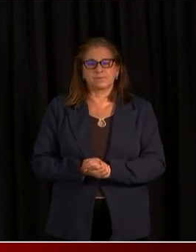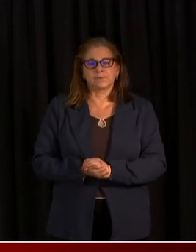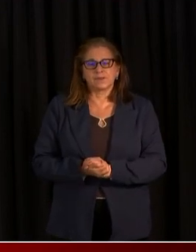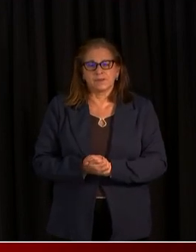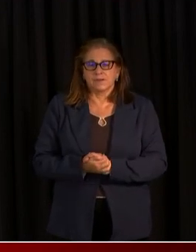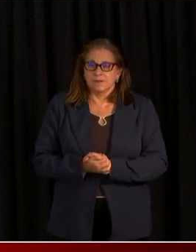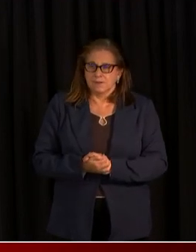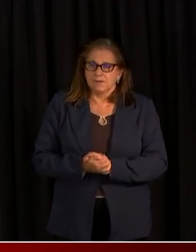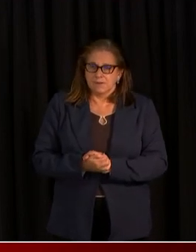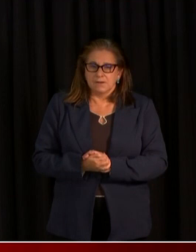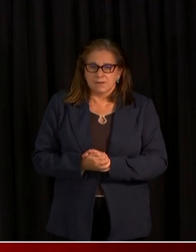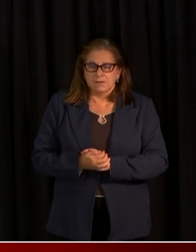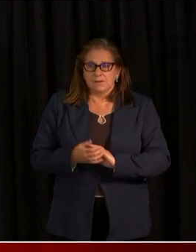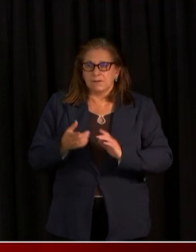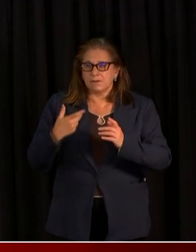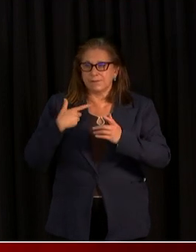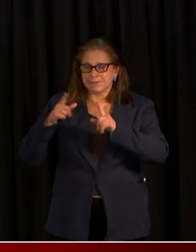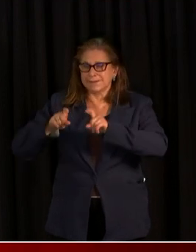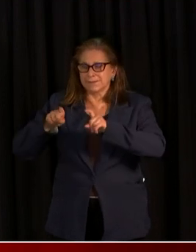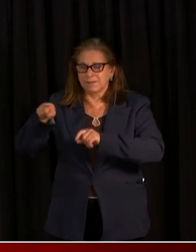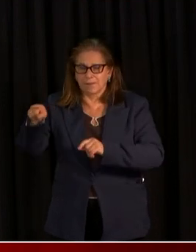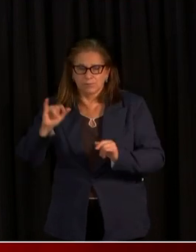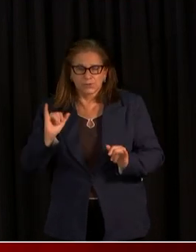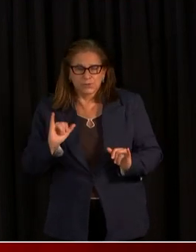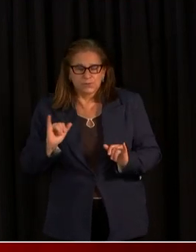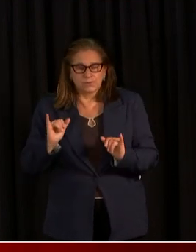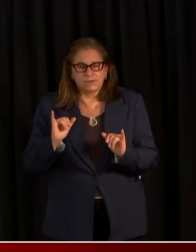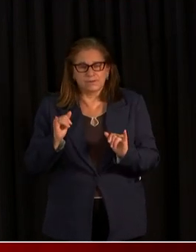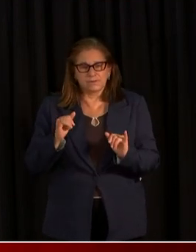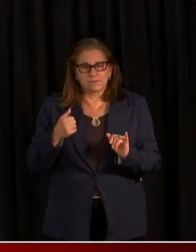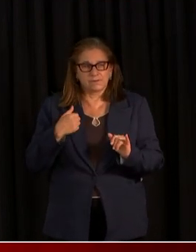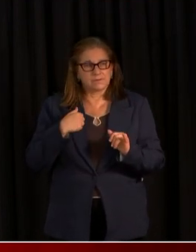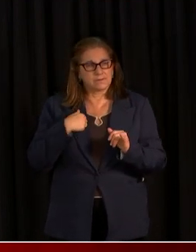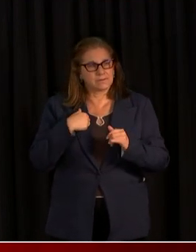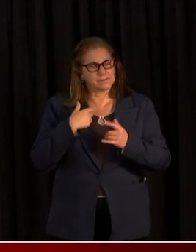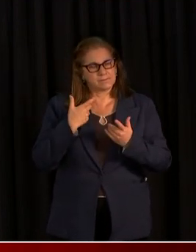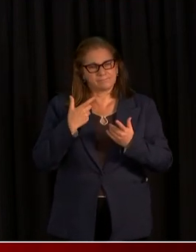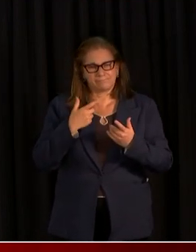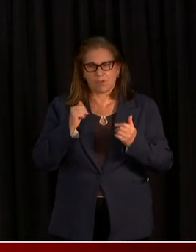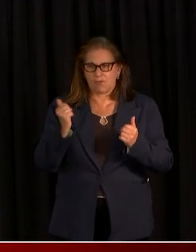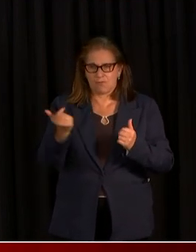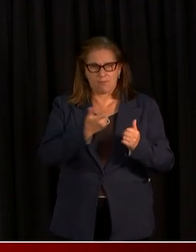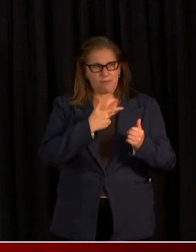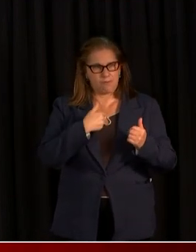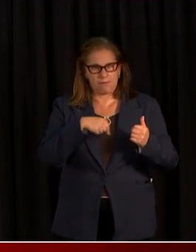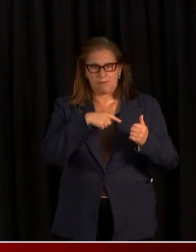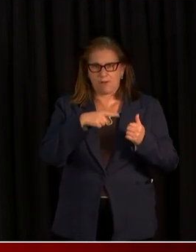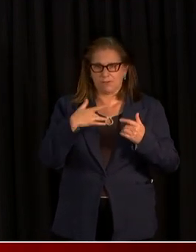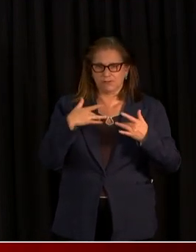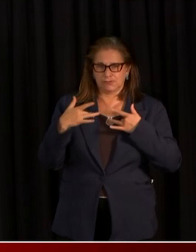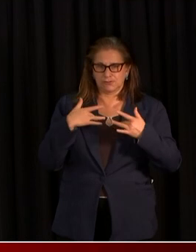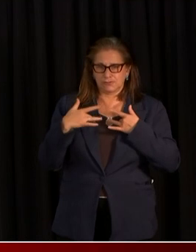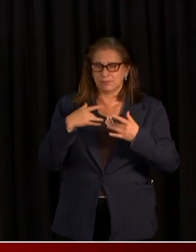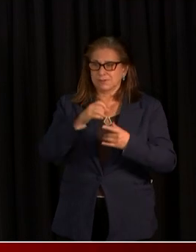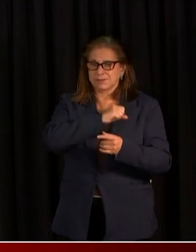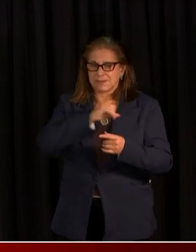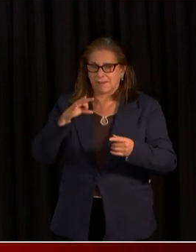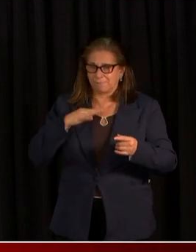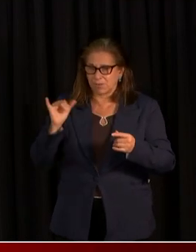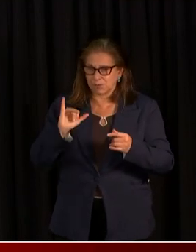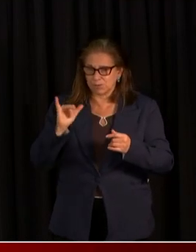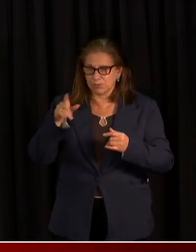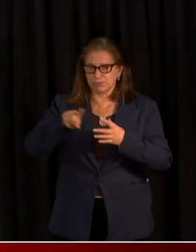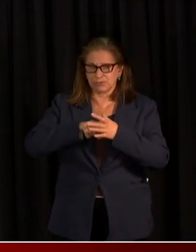us in terms of the number of staff in particular, not necessarily residents, that are beginning